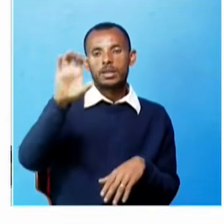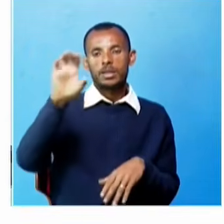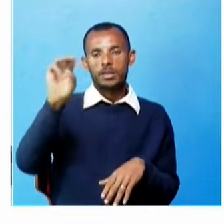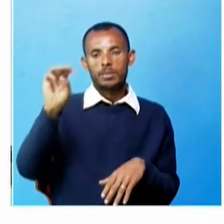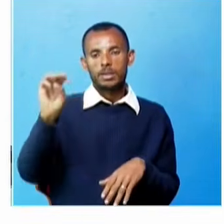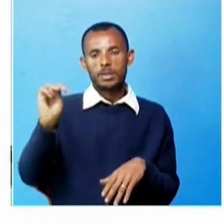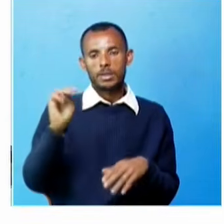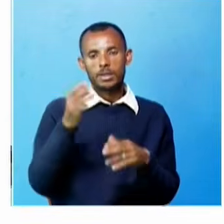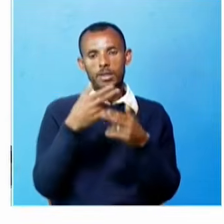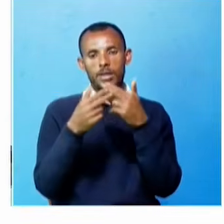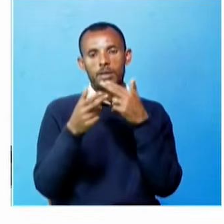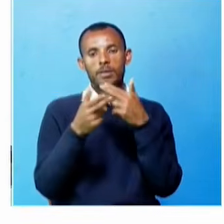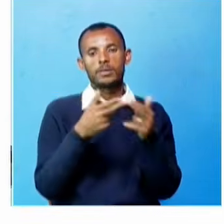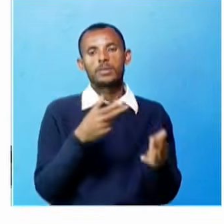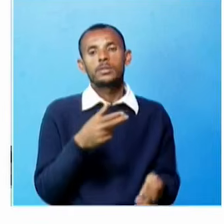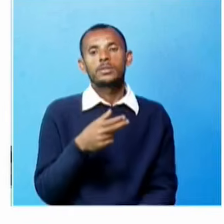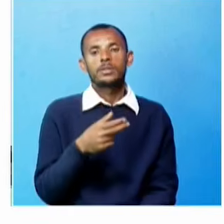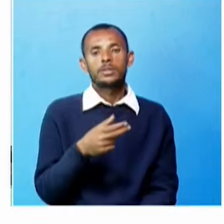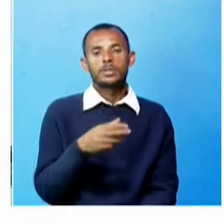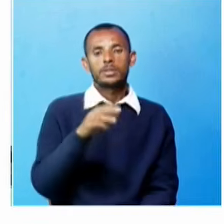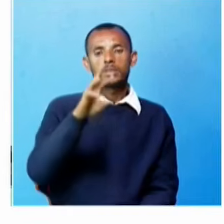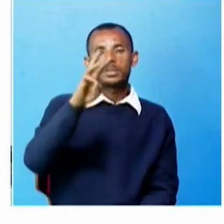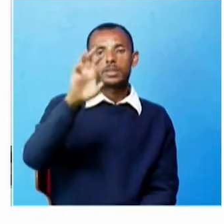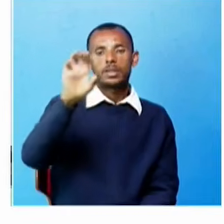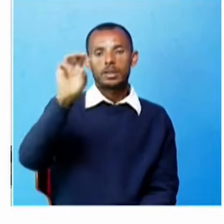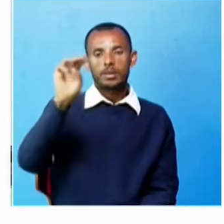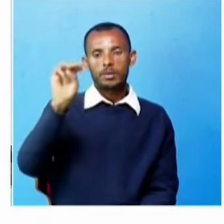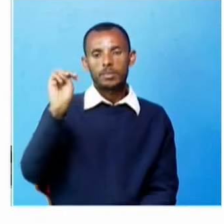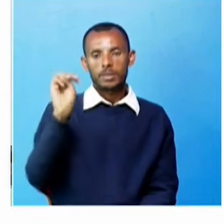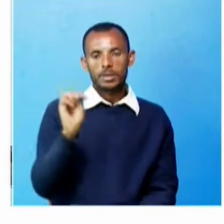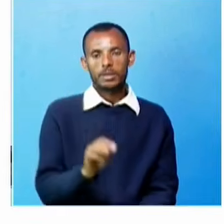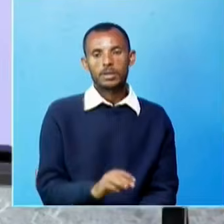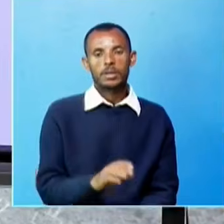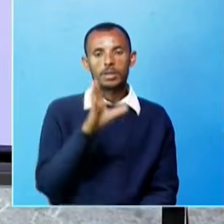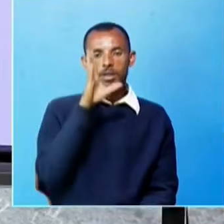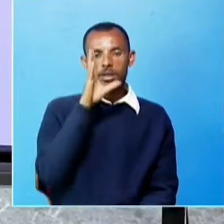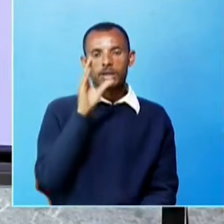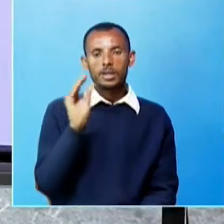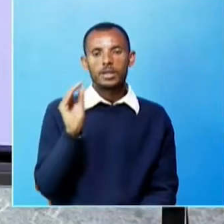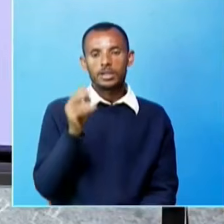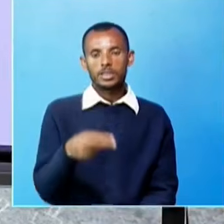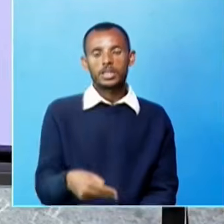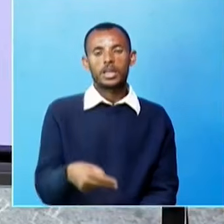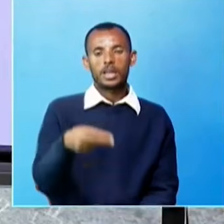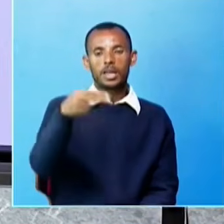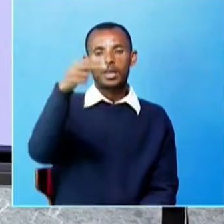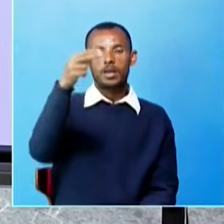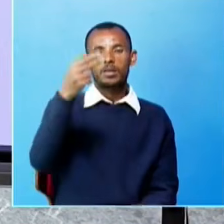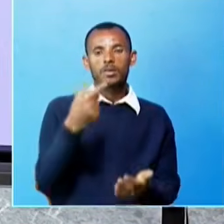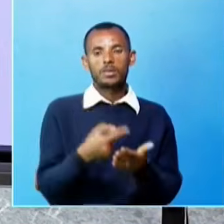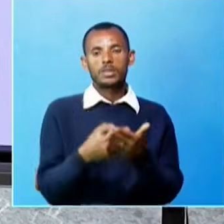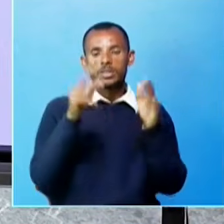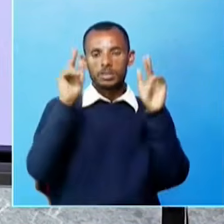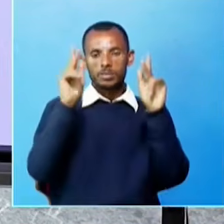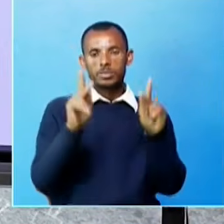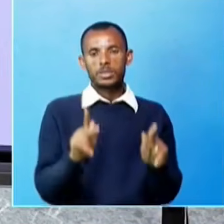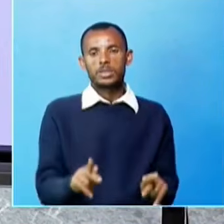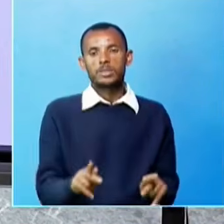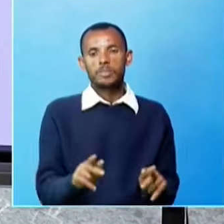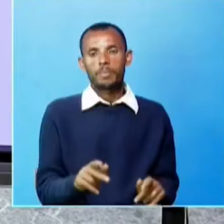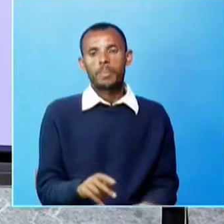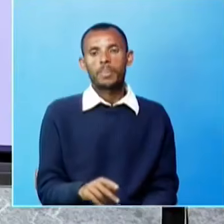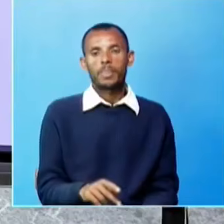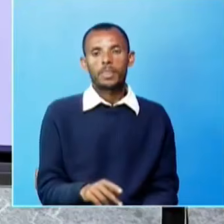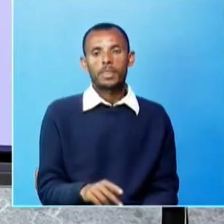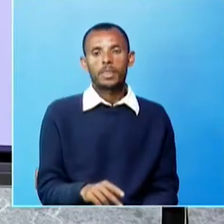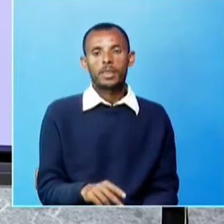centimeter by 6 centimeter. And the height of this prism is this one,